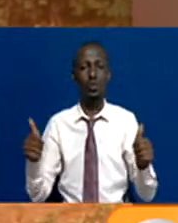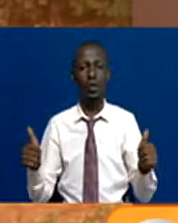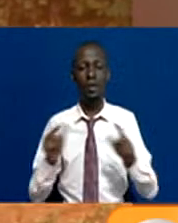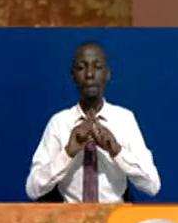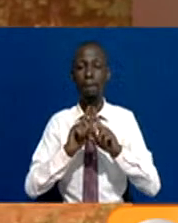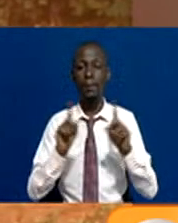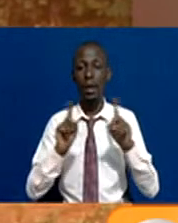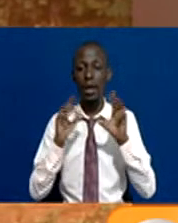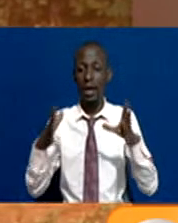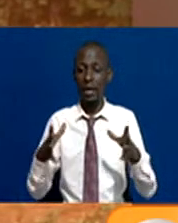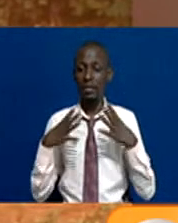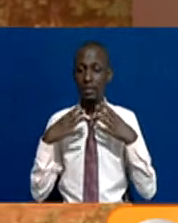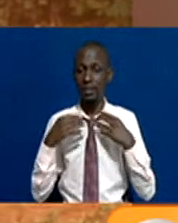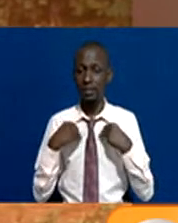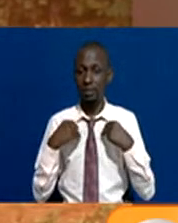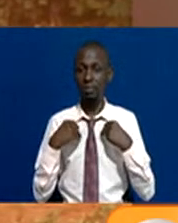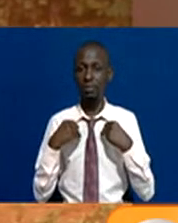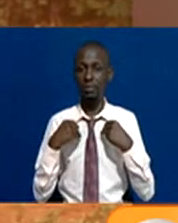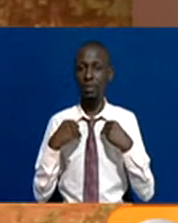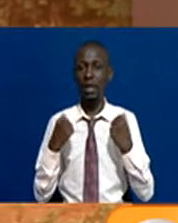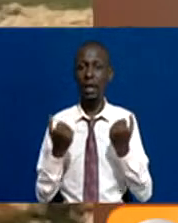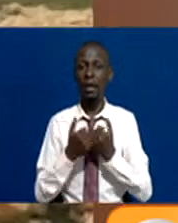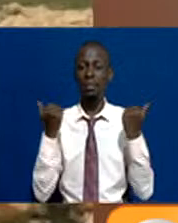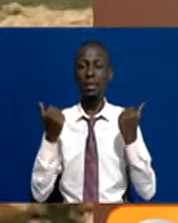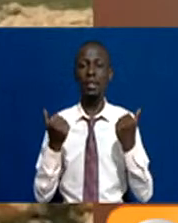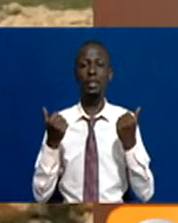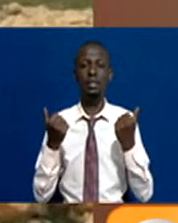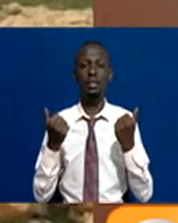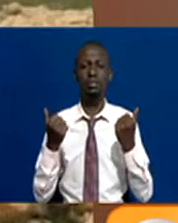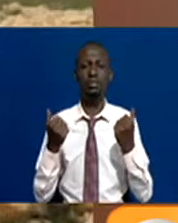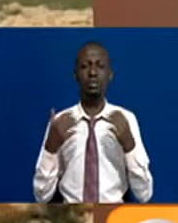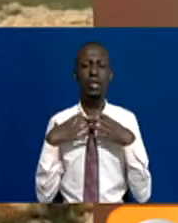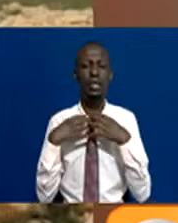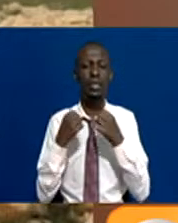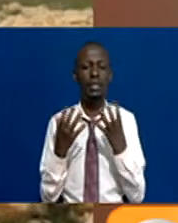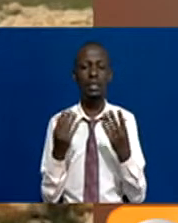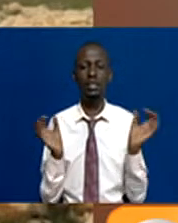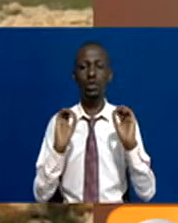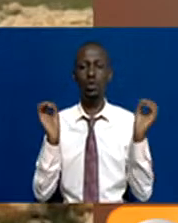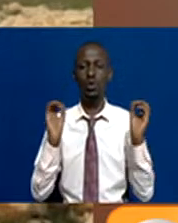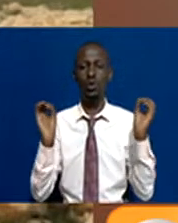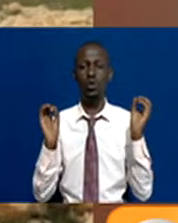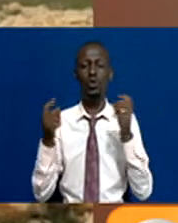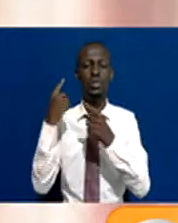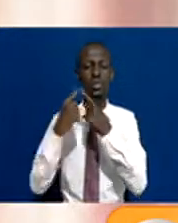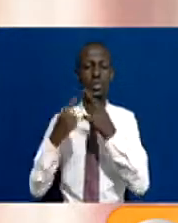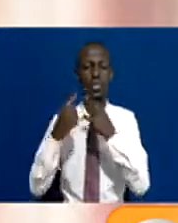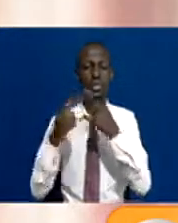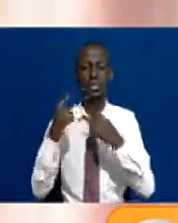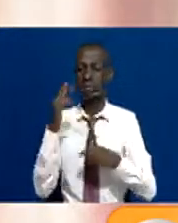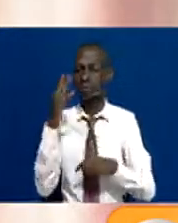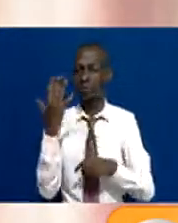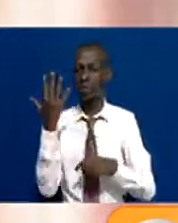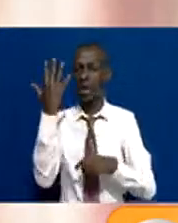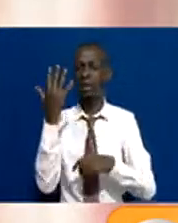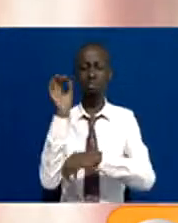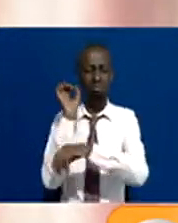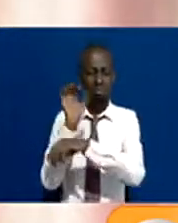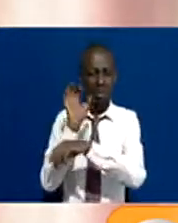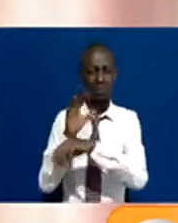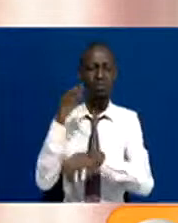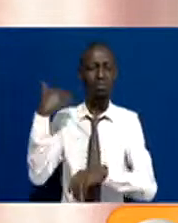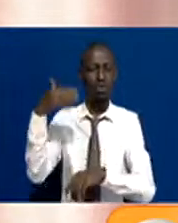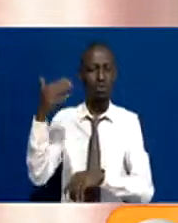journey was not without its challenges, having to go through 5 years of therapy. I cut out everyone for